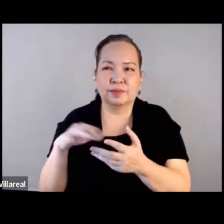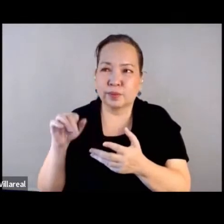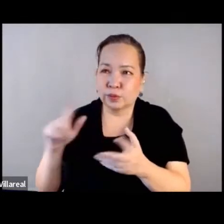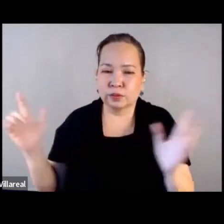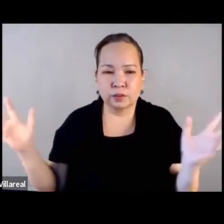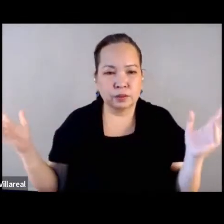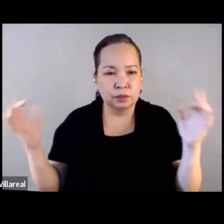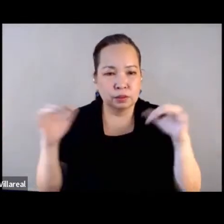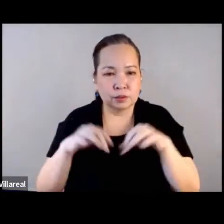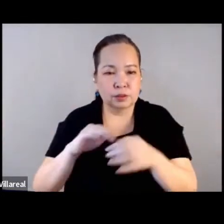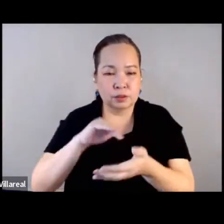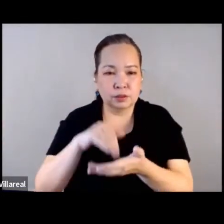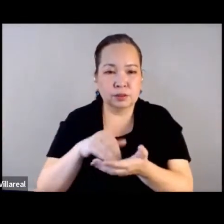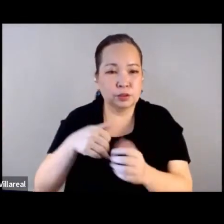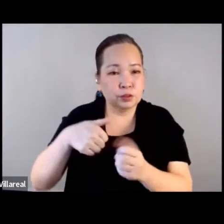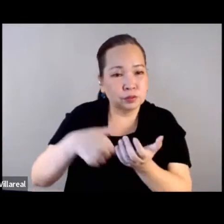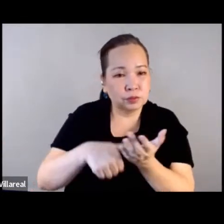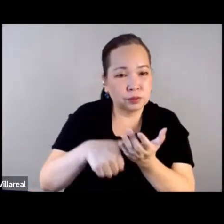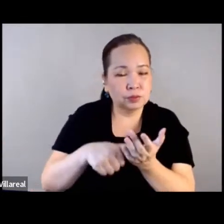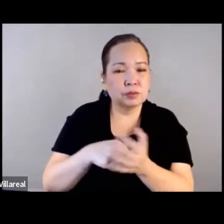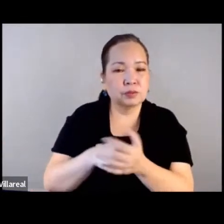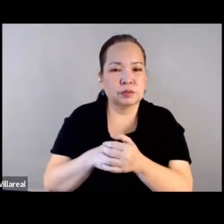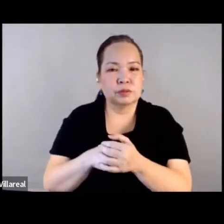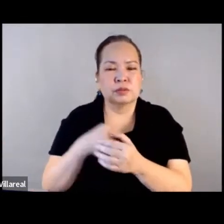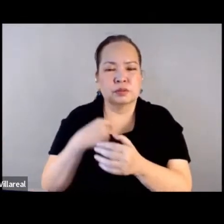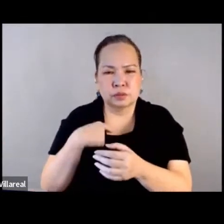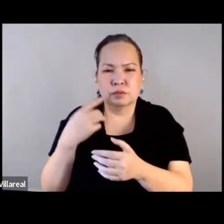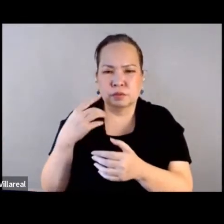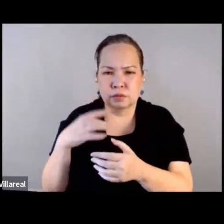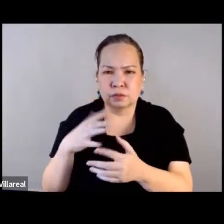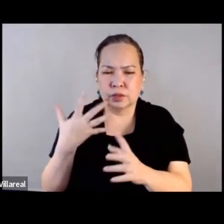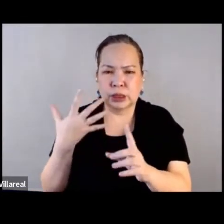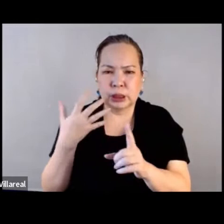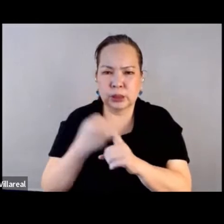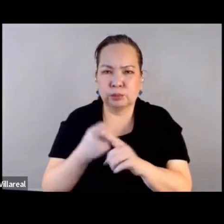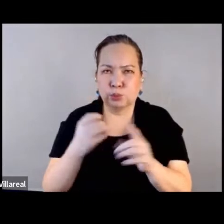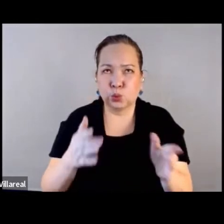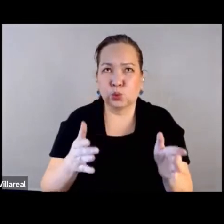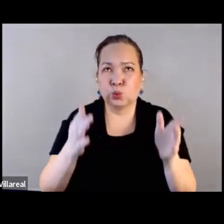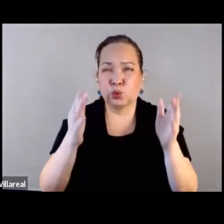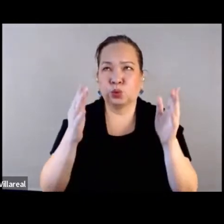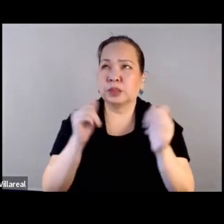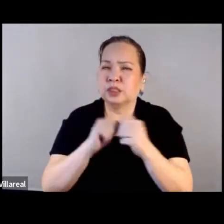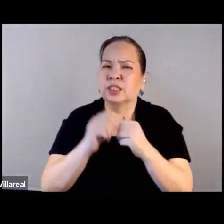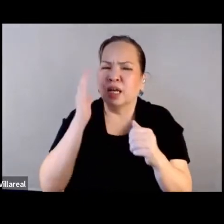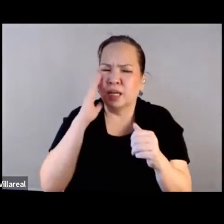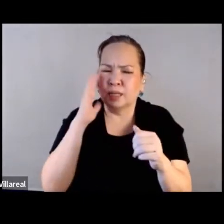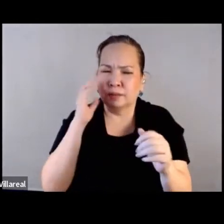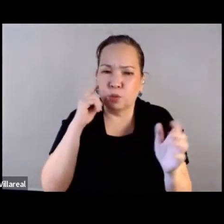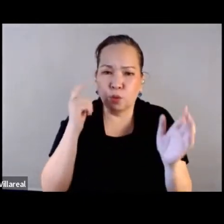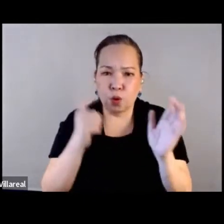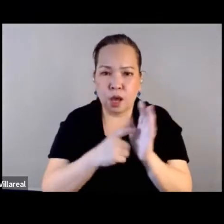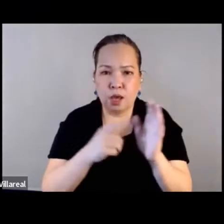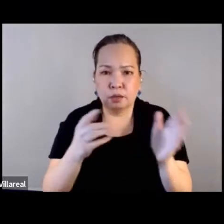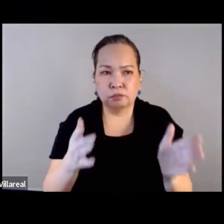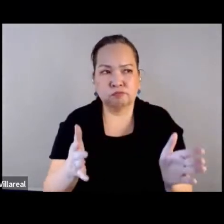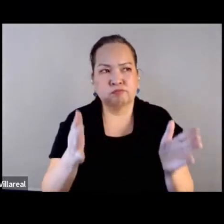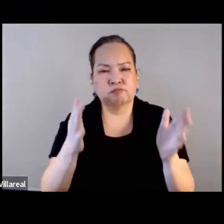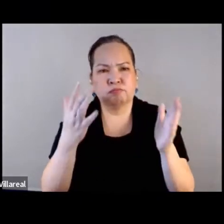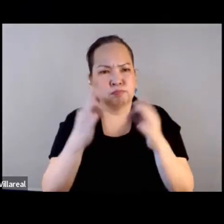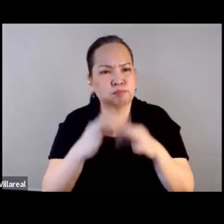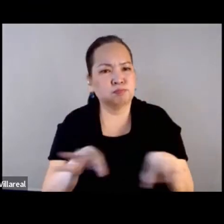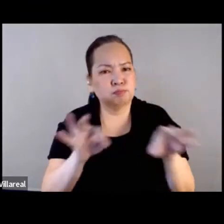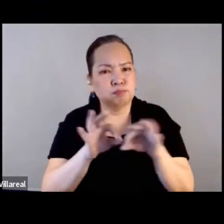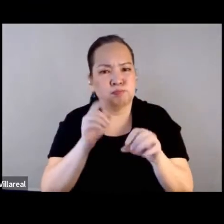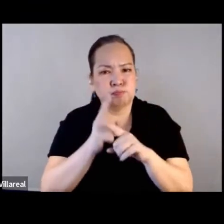right to vote. I have seen the impact of school buildings and the lack thereof firsthand. As